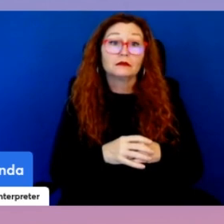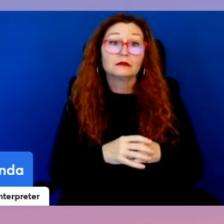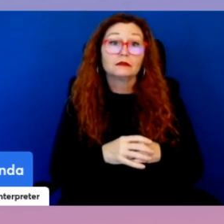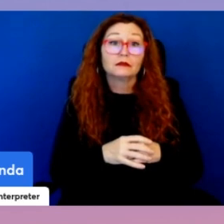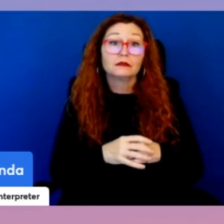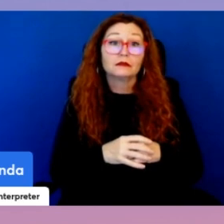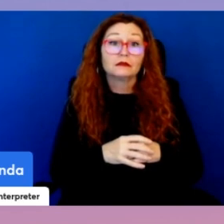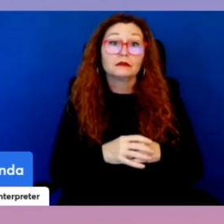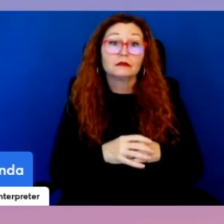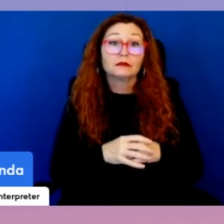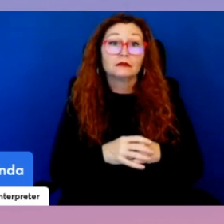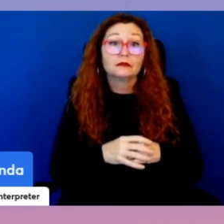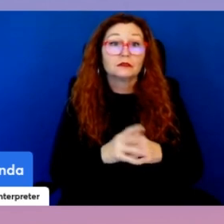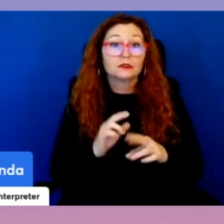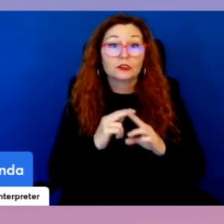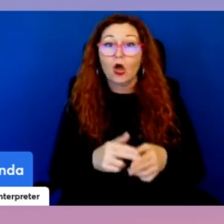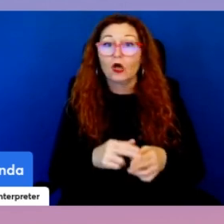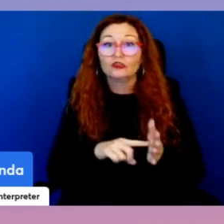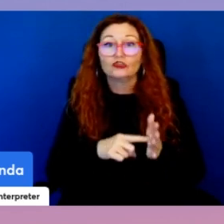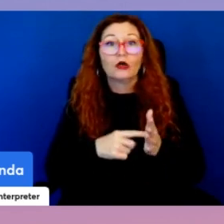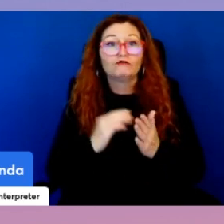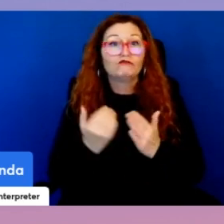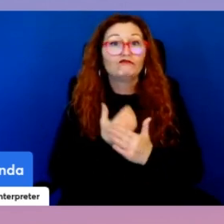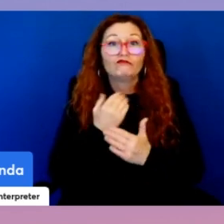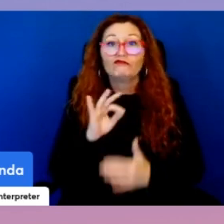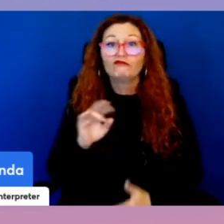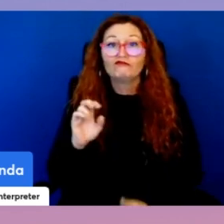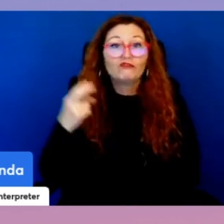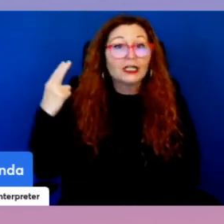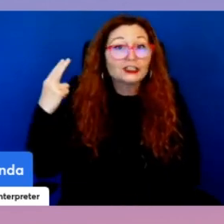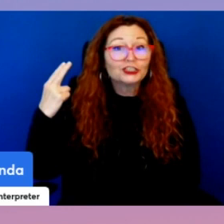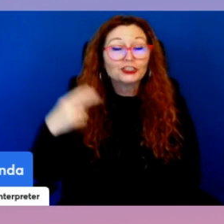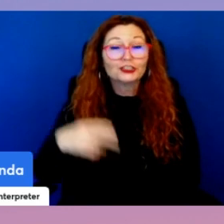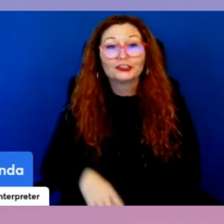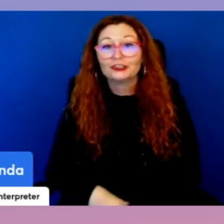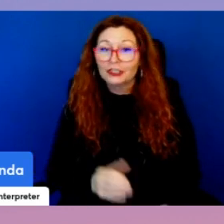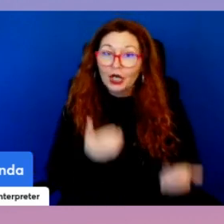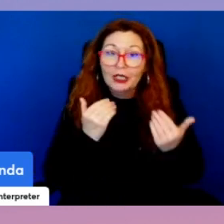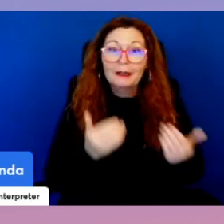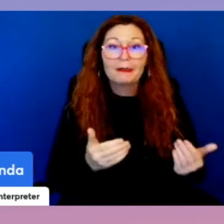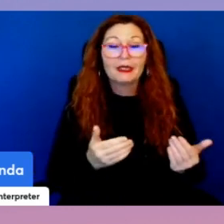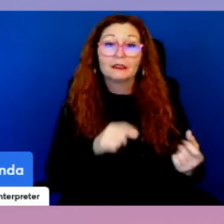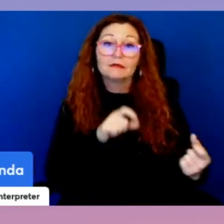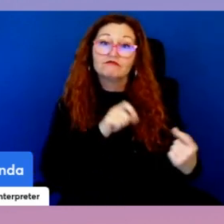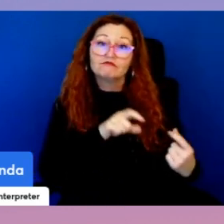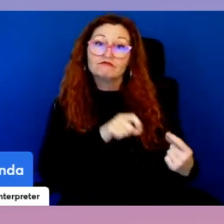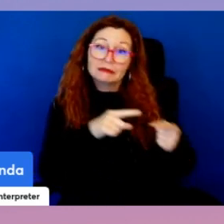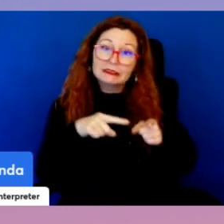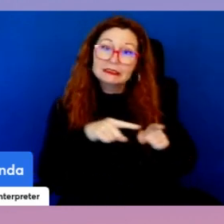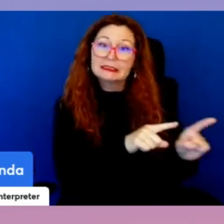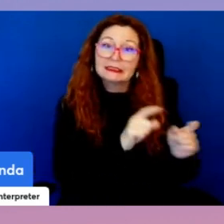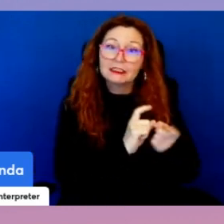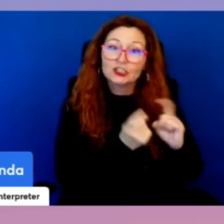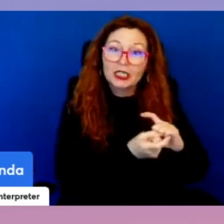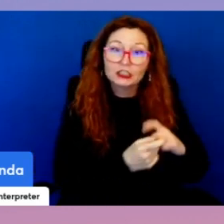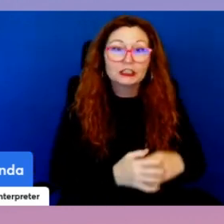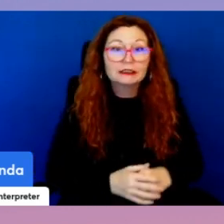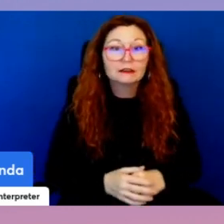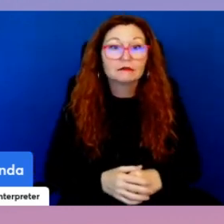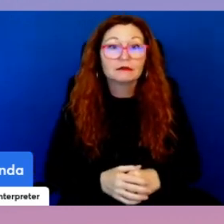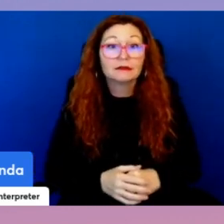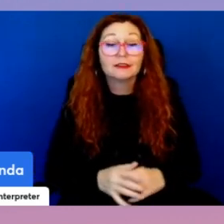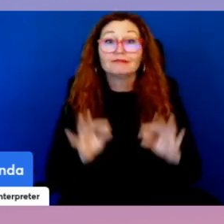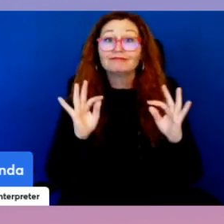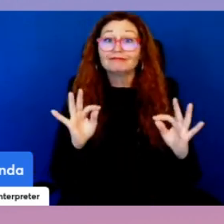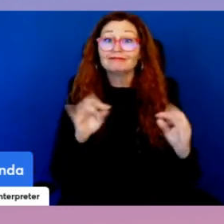fresh. Commit. And let's sync our changes. And now that is